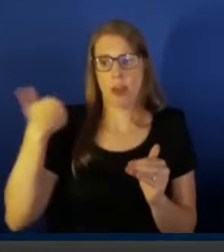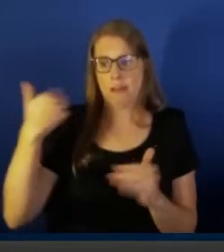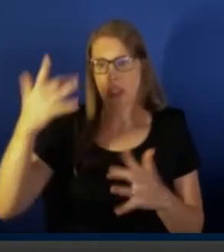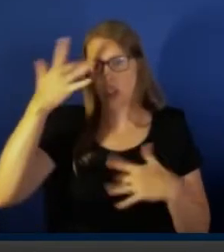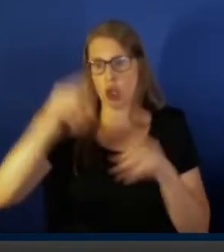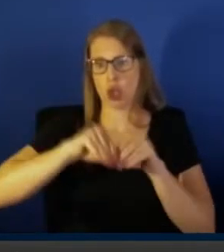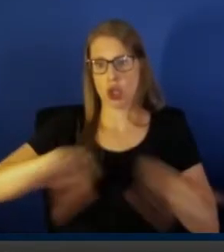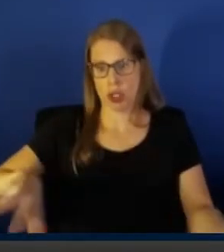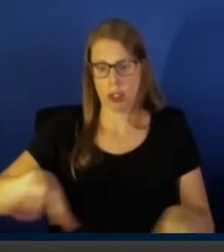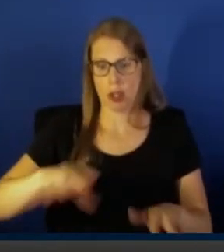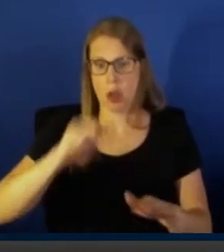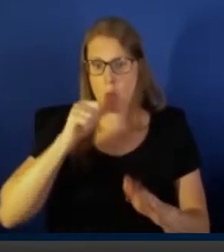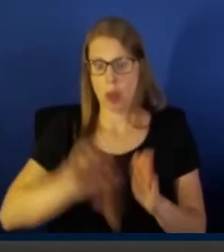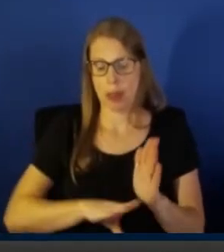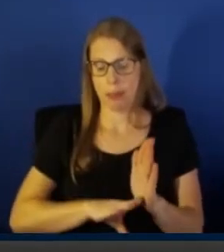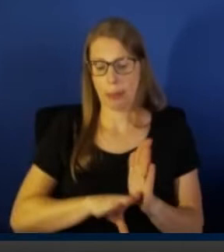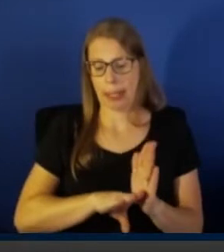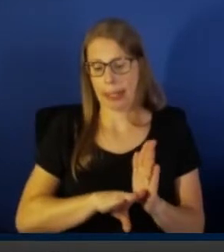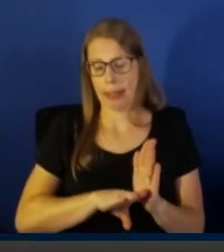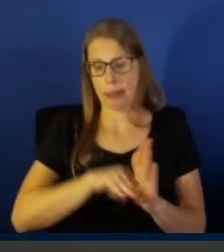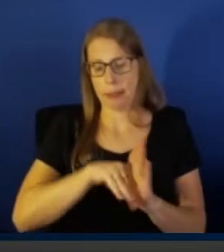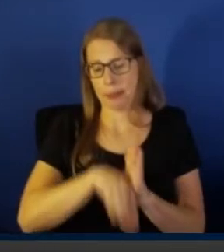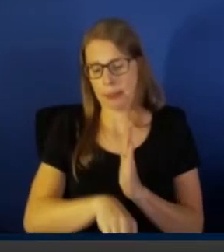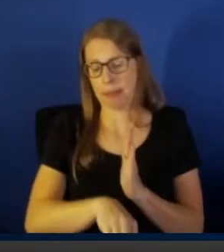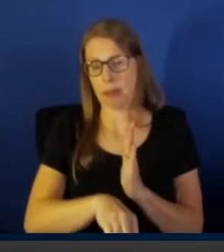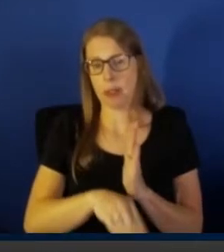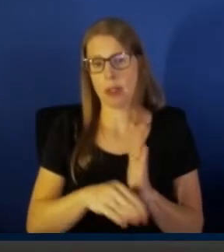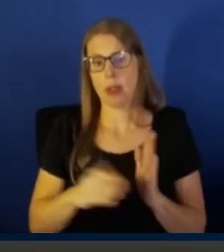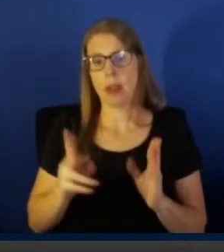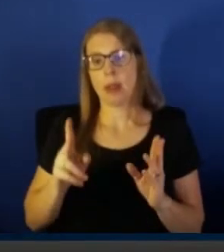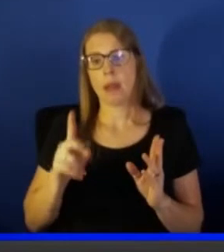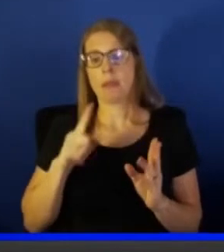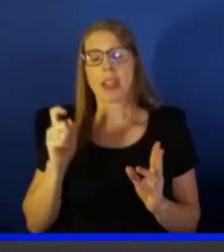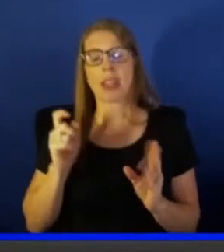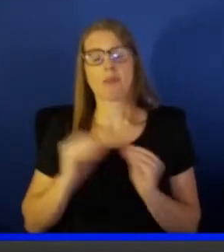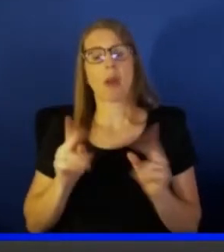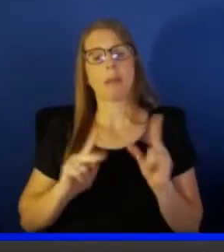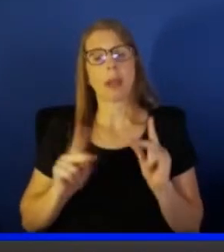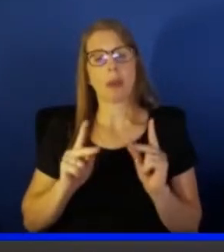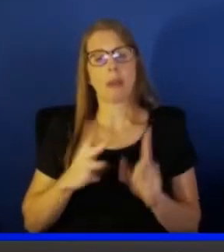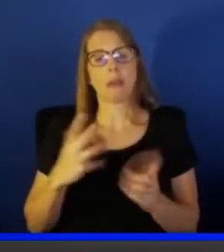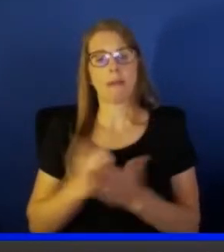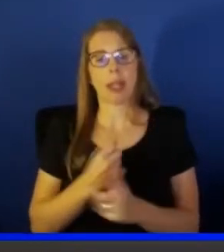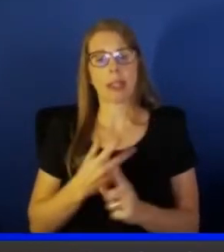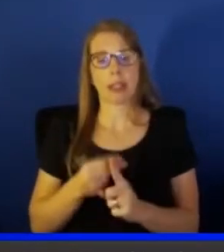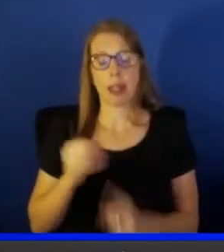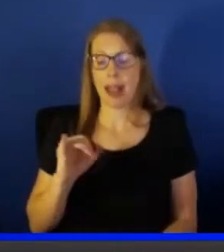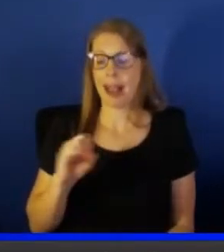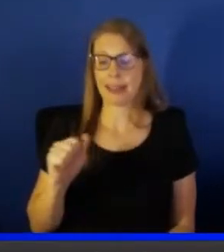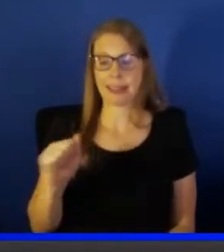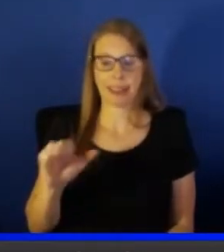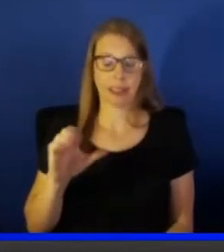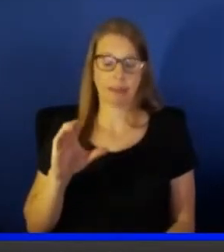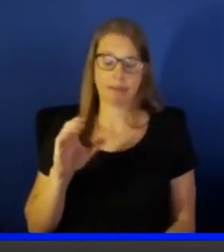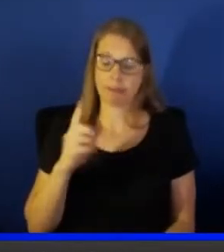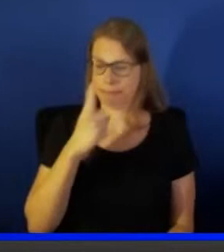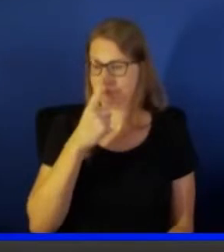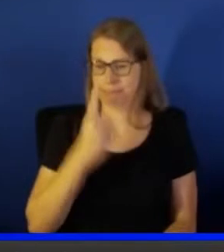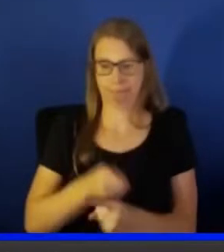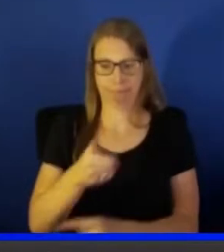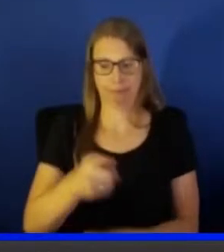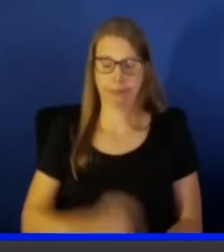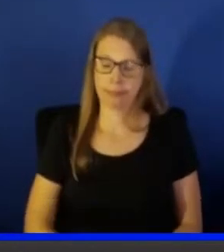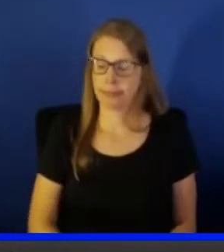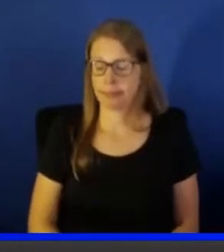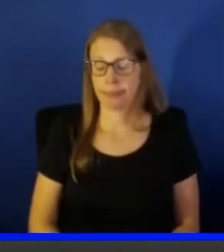it peak lower due to greater immunity now with people getting vaccinated? Yeah, you know, I think Isaac's right on. We have seen overall this